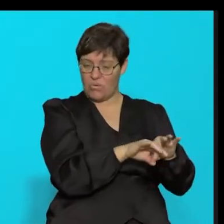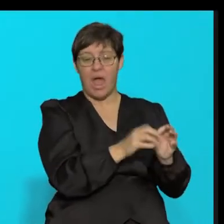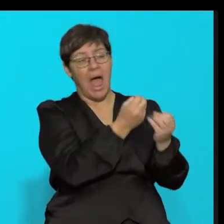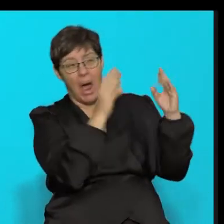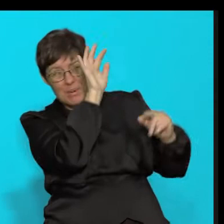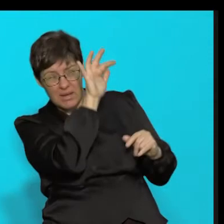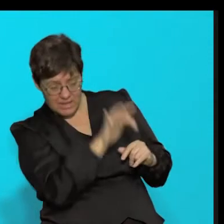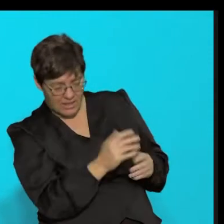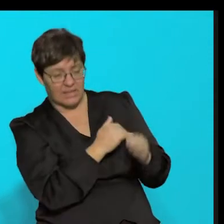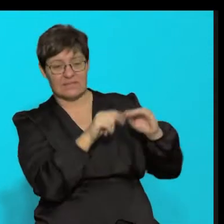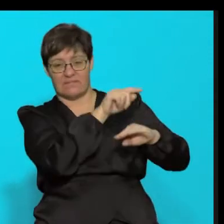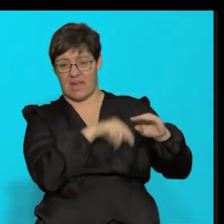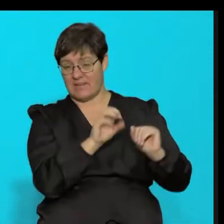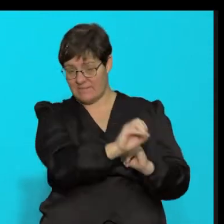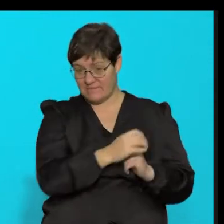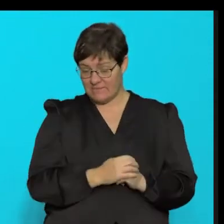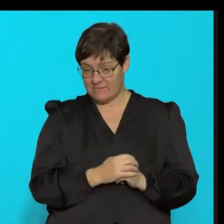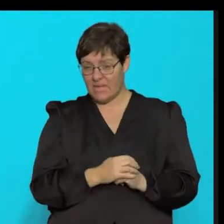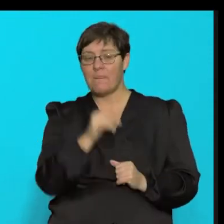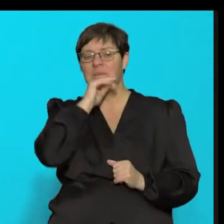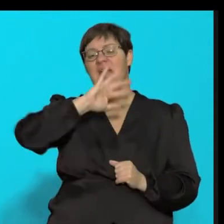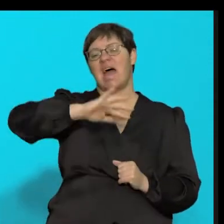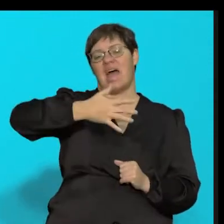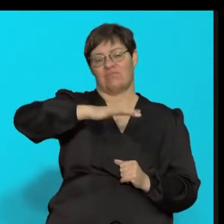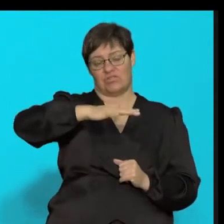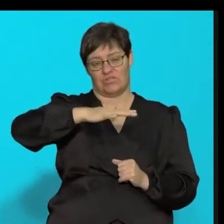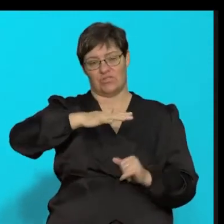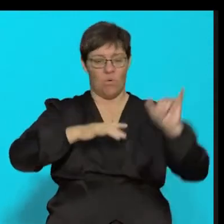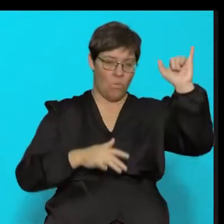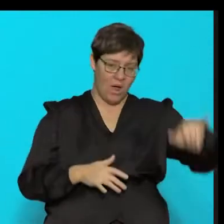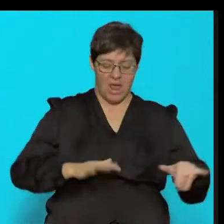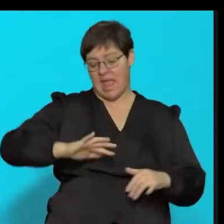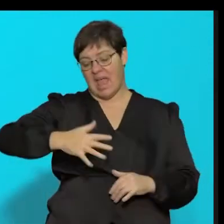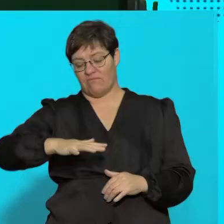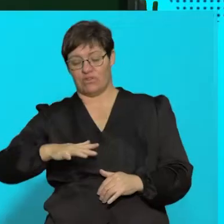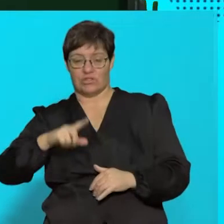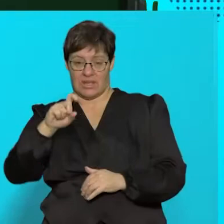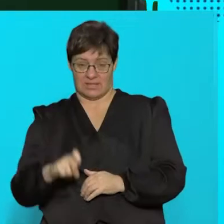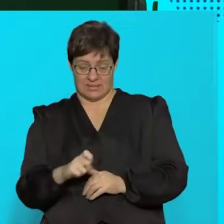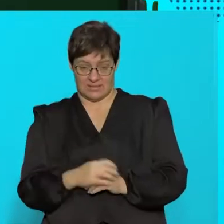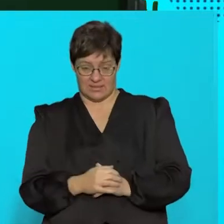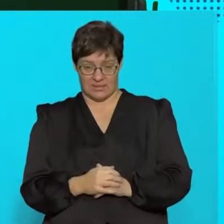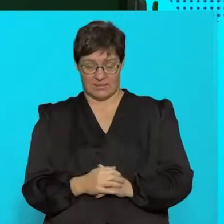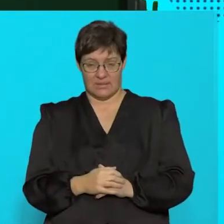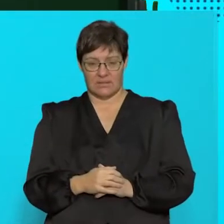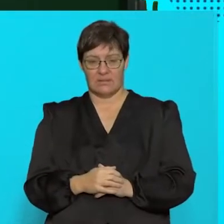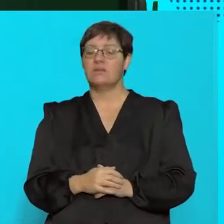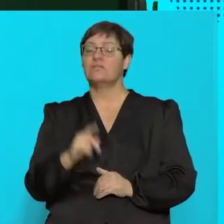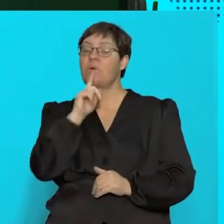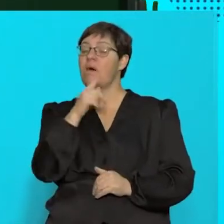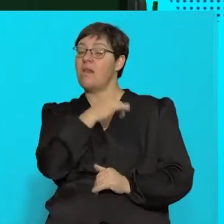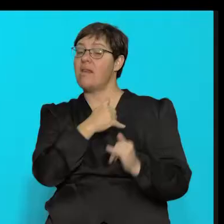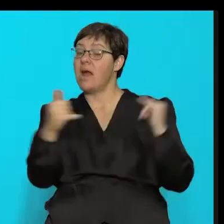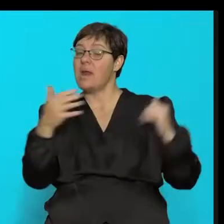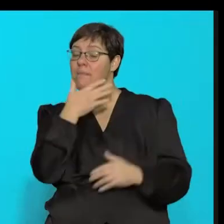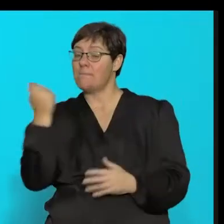y values, divide by how many y values do we have. Are we together? Then that's the average for y. So what we're saying is